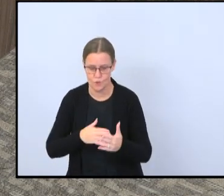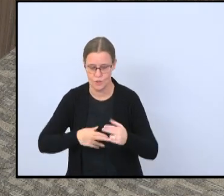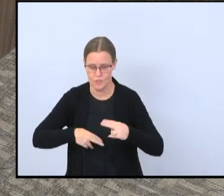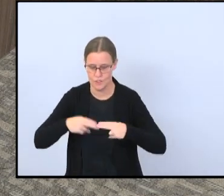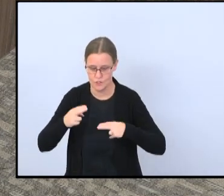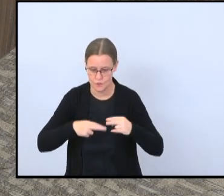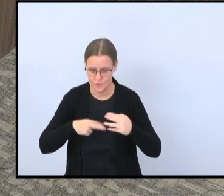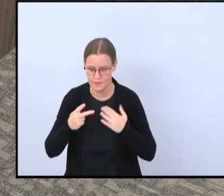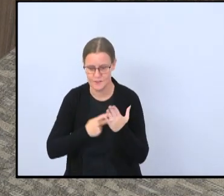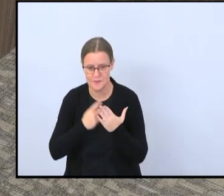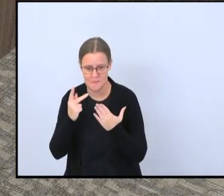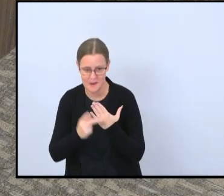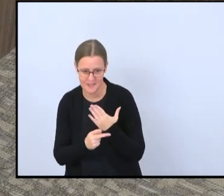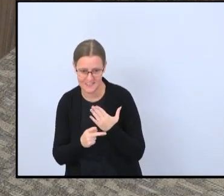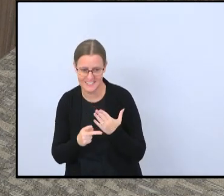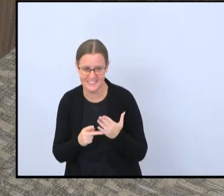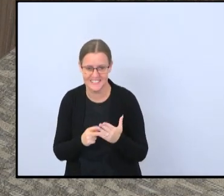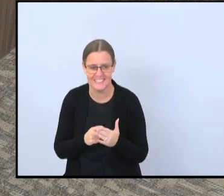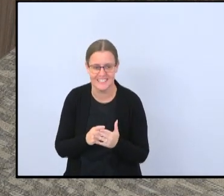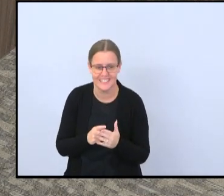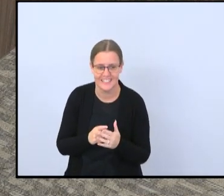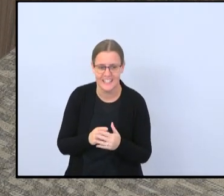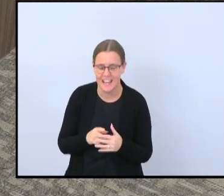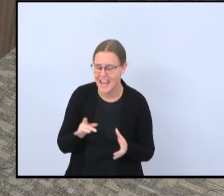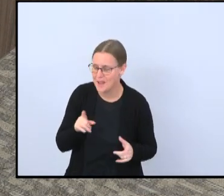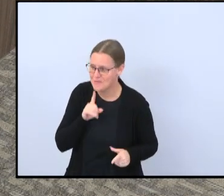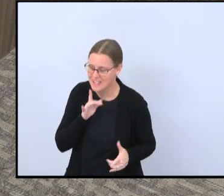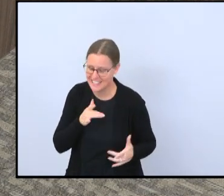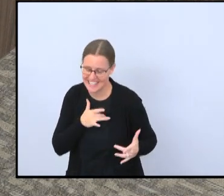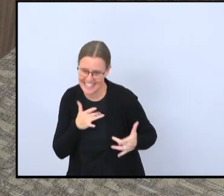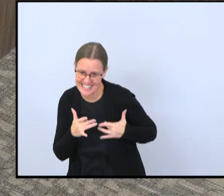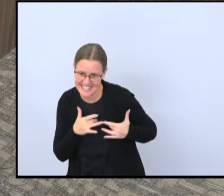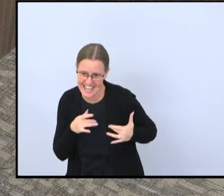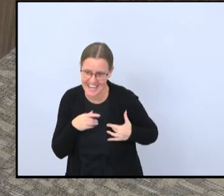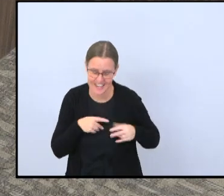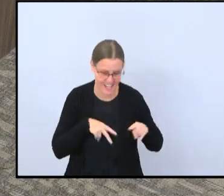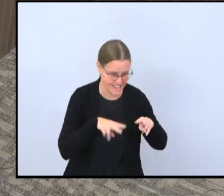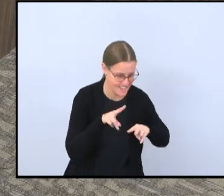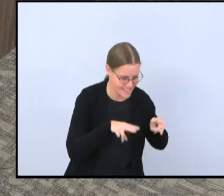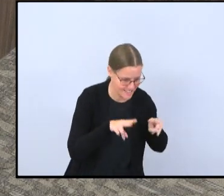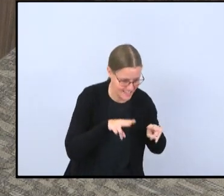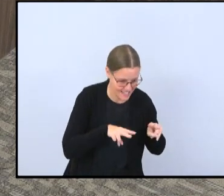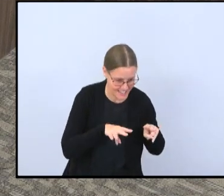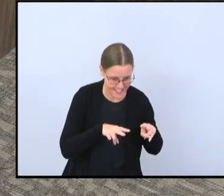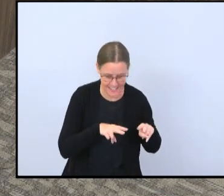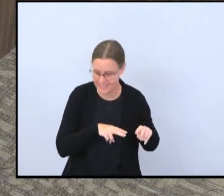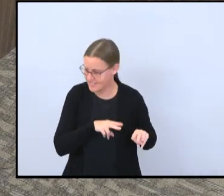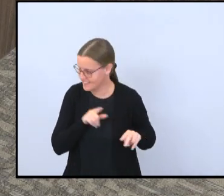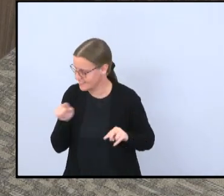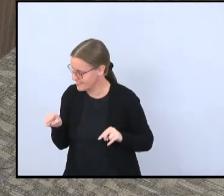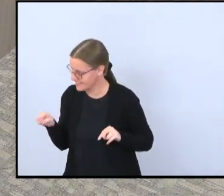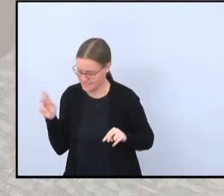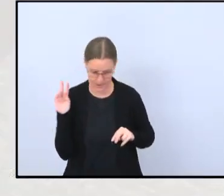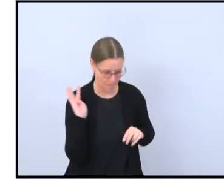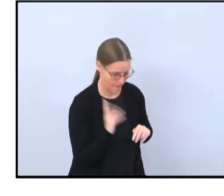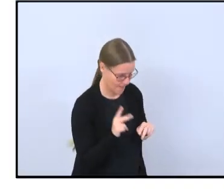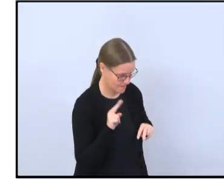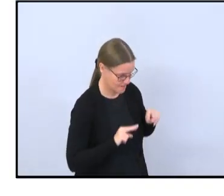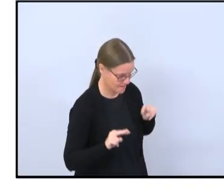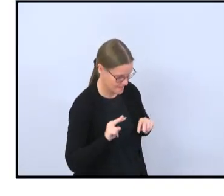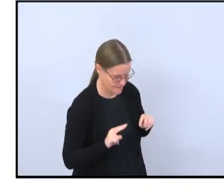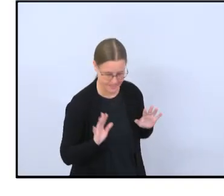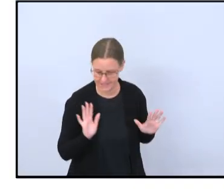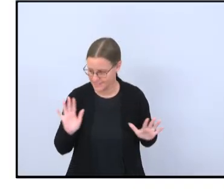so excited about this one. I look at it and then I go back and I look at it again. It's just amazing to see it come